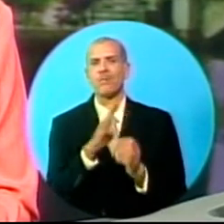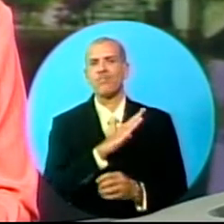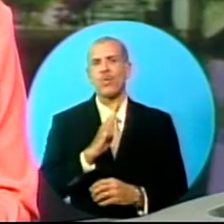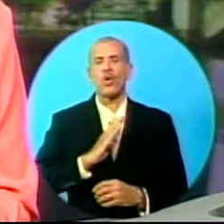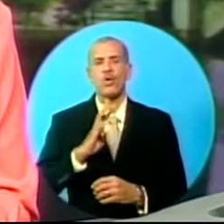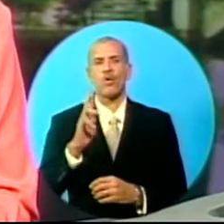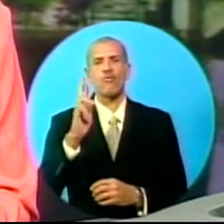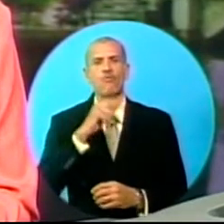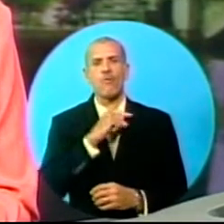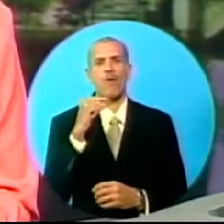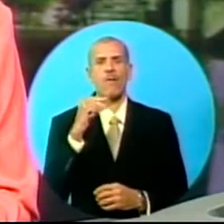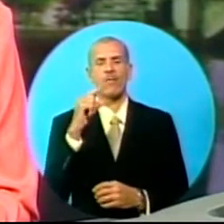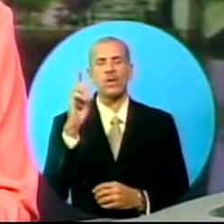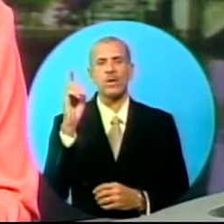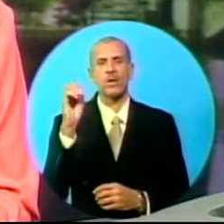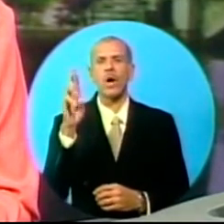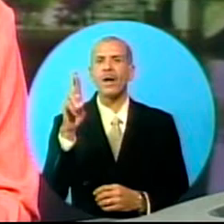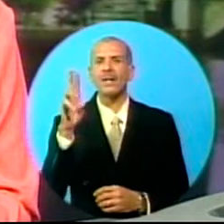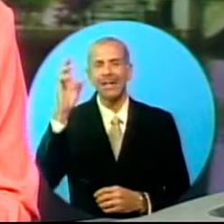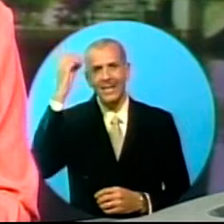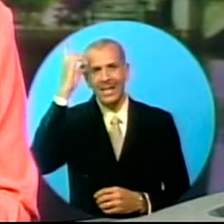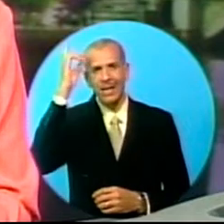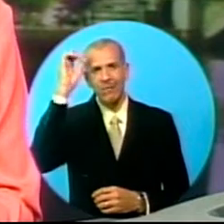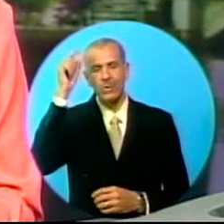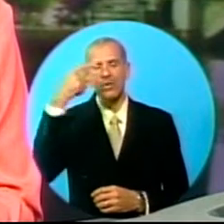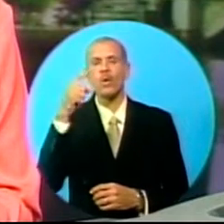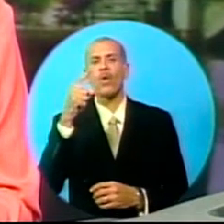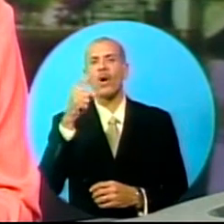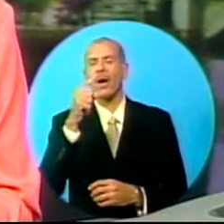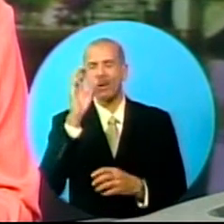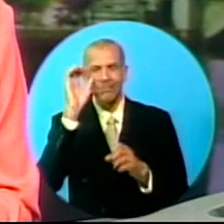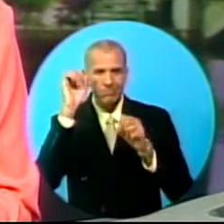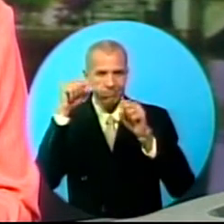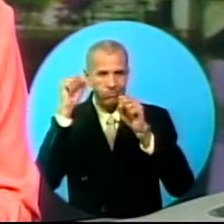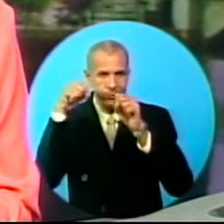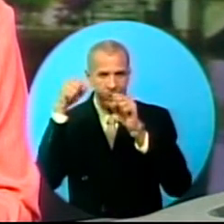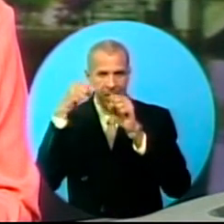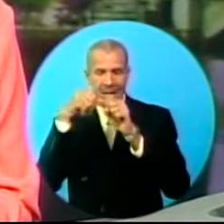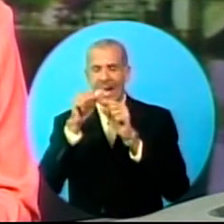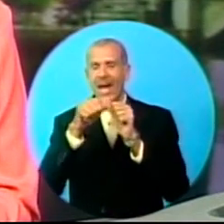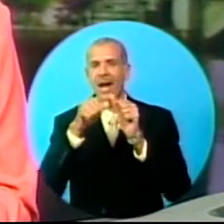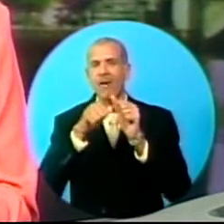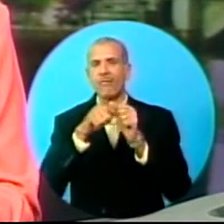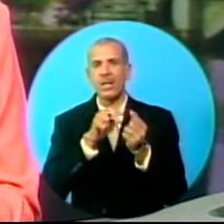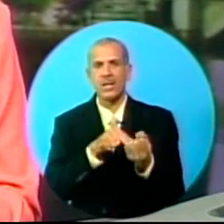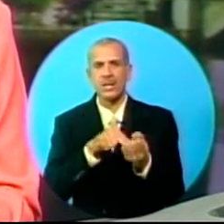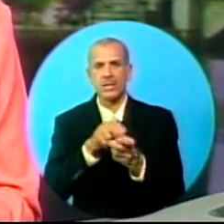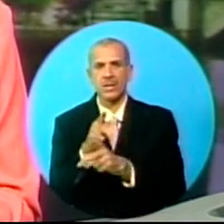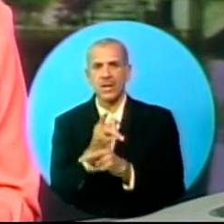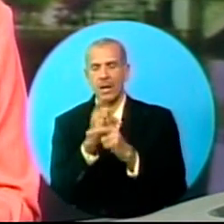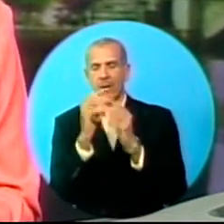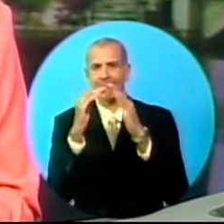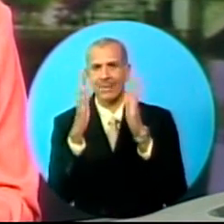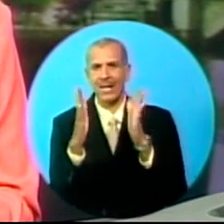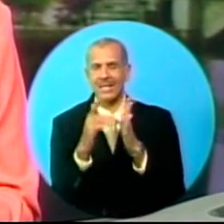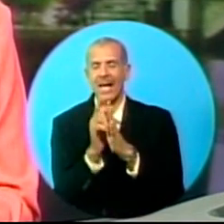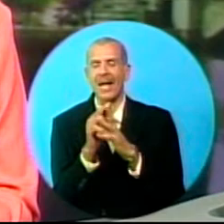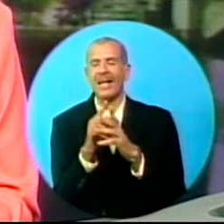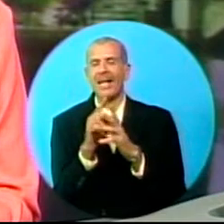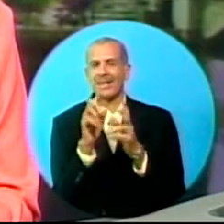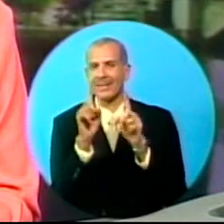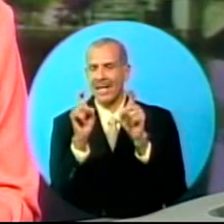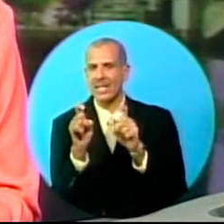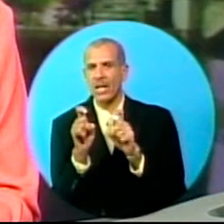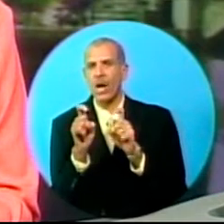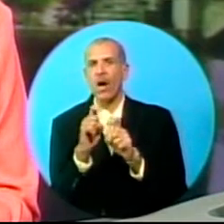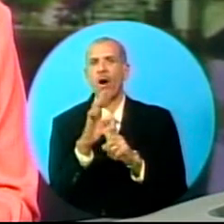Dr. David Durant, wants cameras in every nursing home. He's also recommending thorough background checks on all staff employed